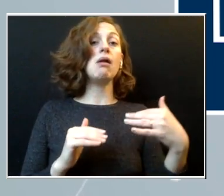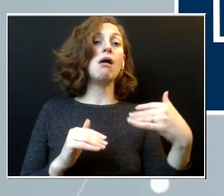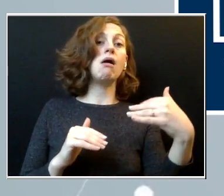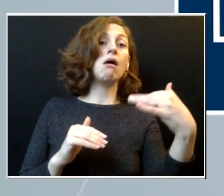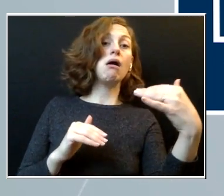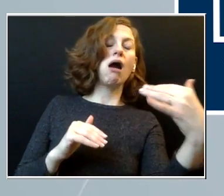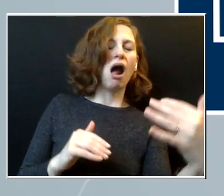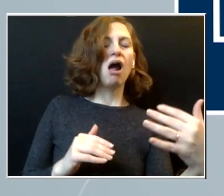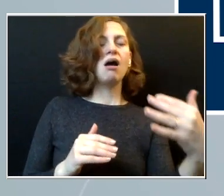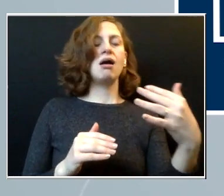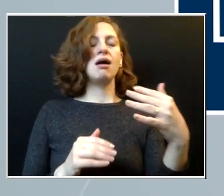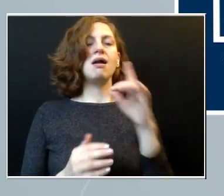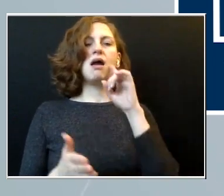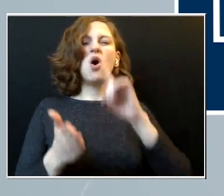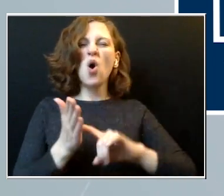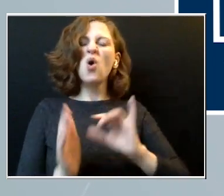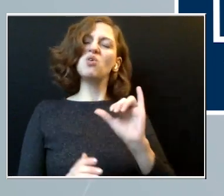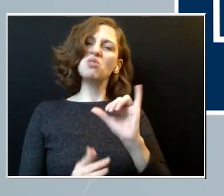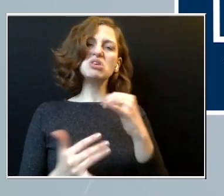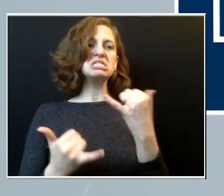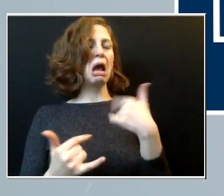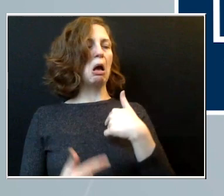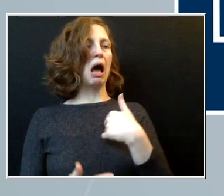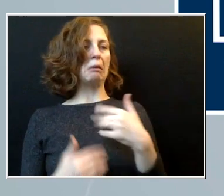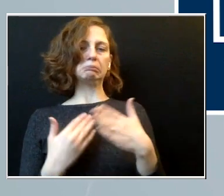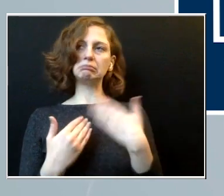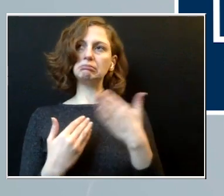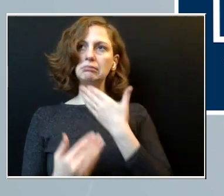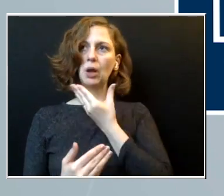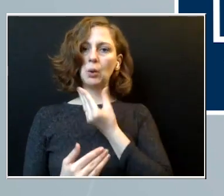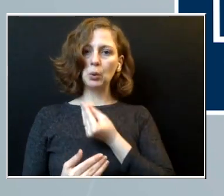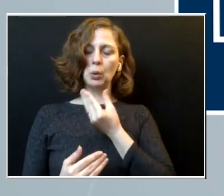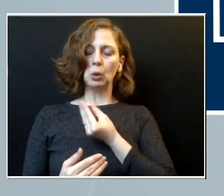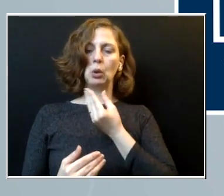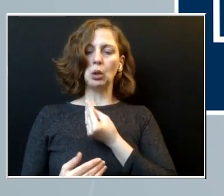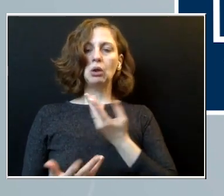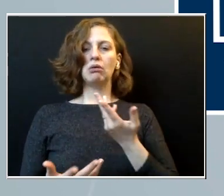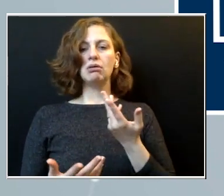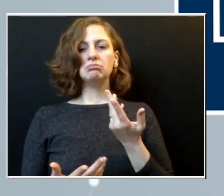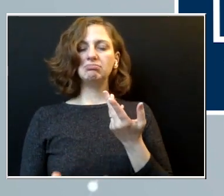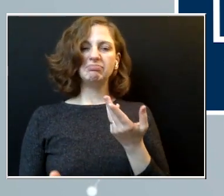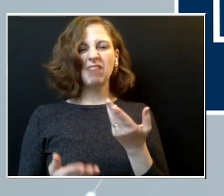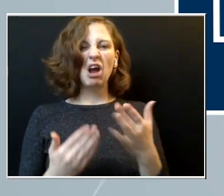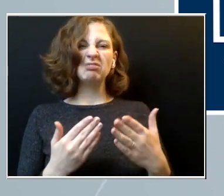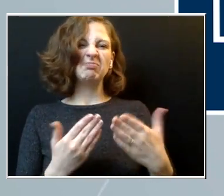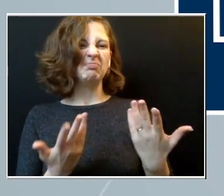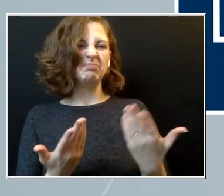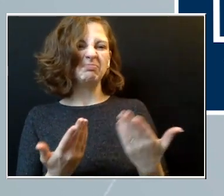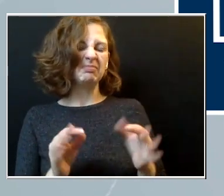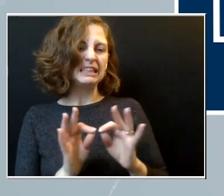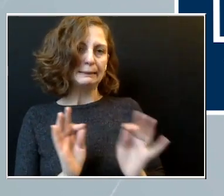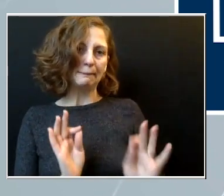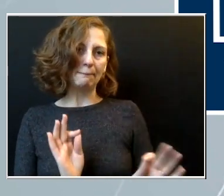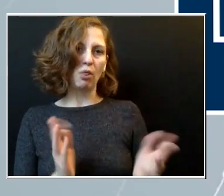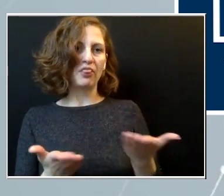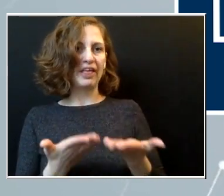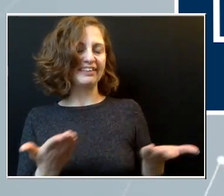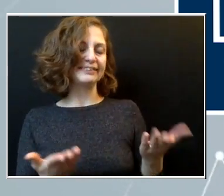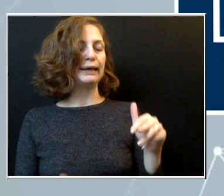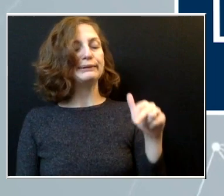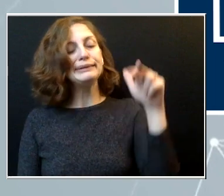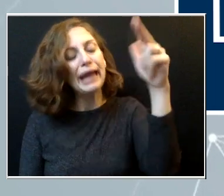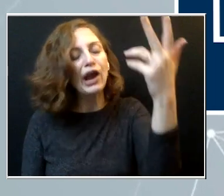insidious progression that people notice that they're a little bit winded on stairs and inclines, and they think, I'm just getting older, I'm just getting out of